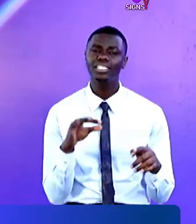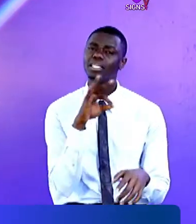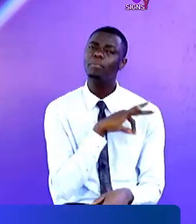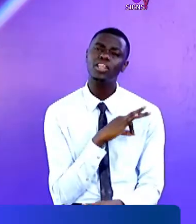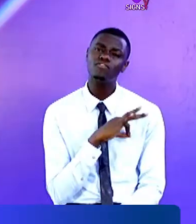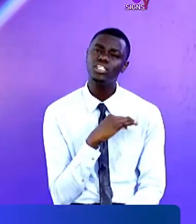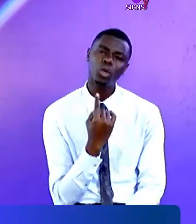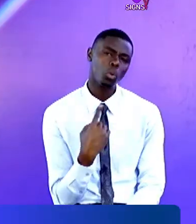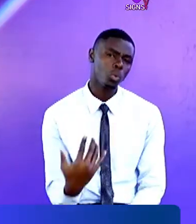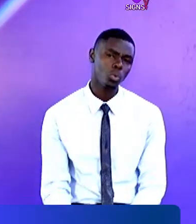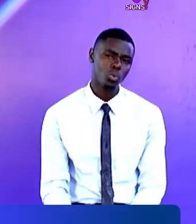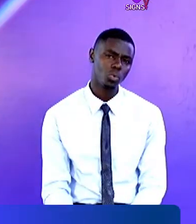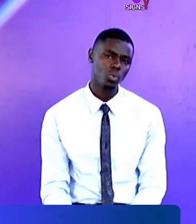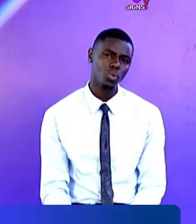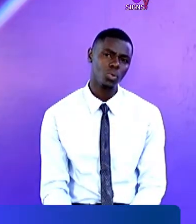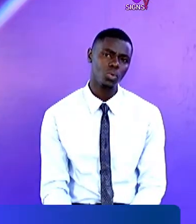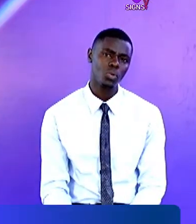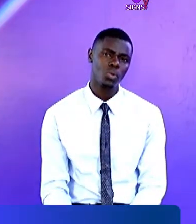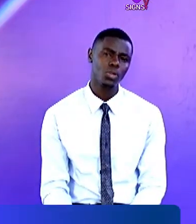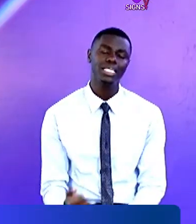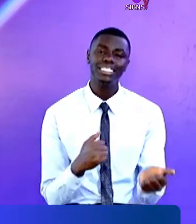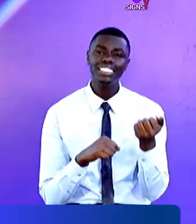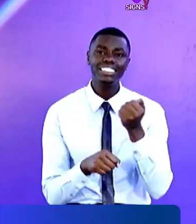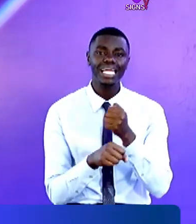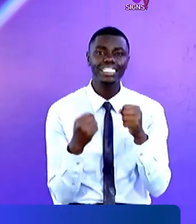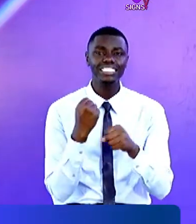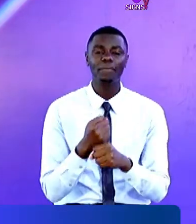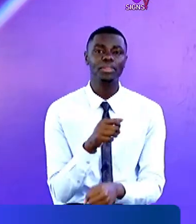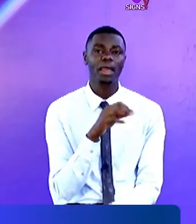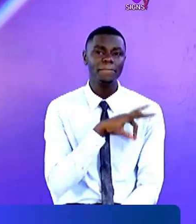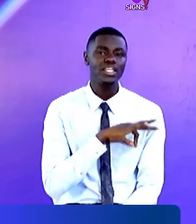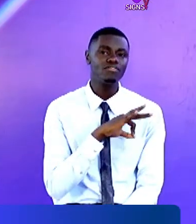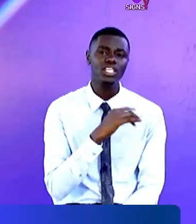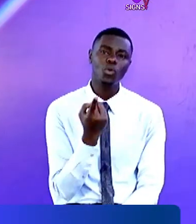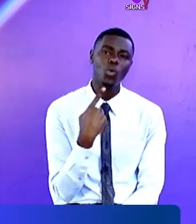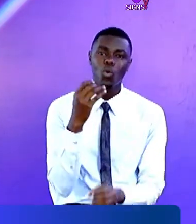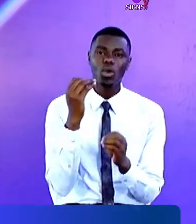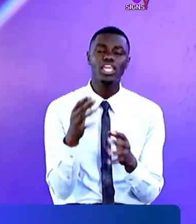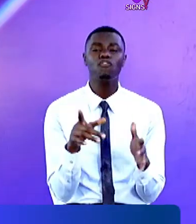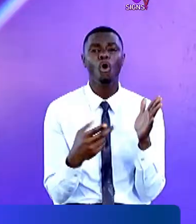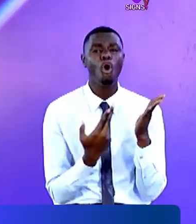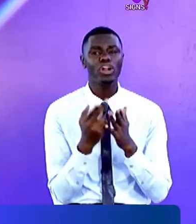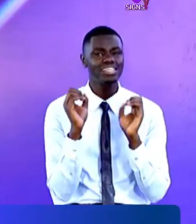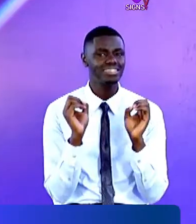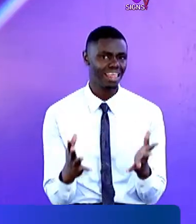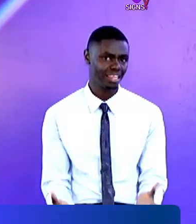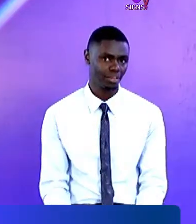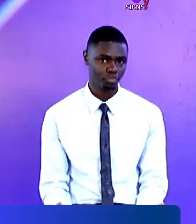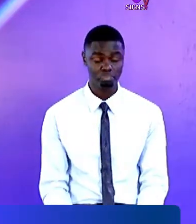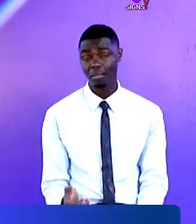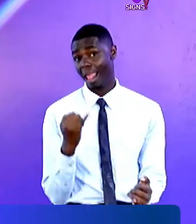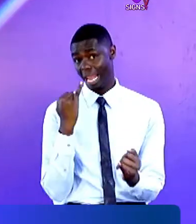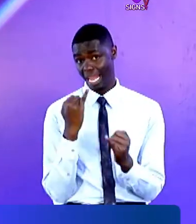benefit are these things structured if these people are not honest people? And the last but not least,